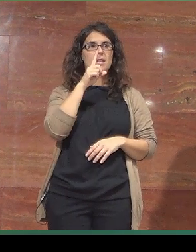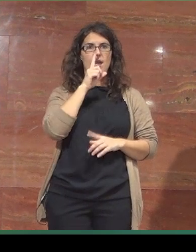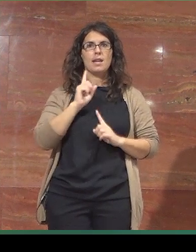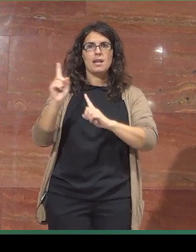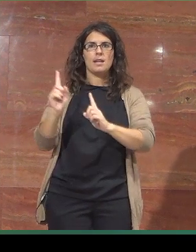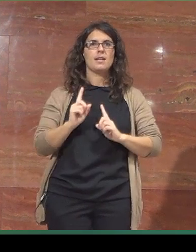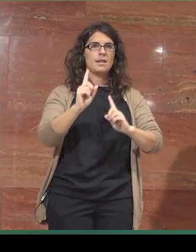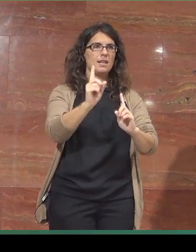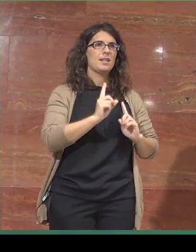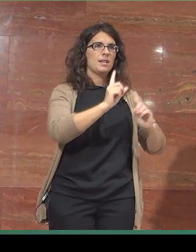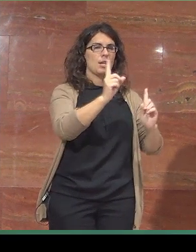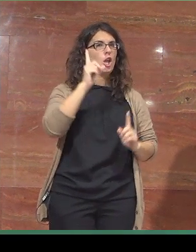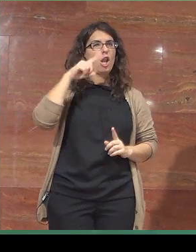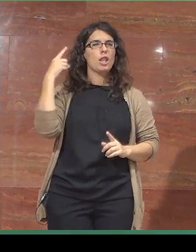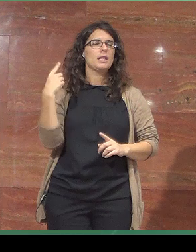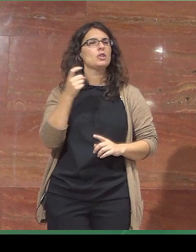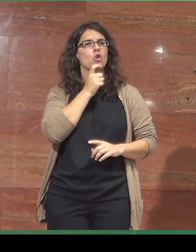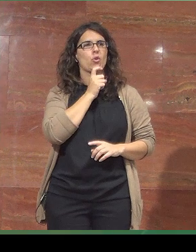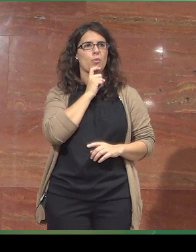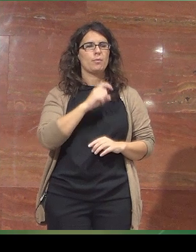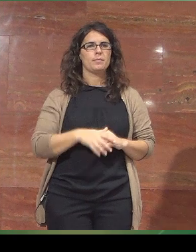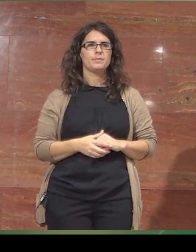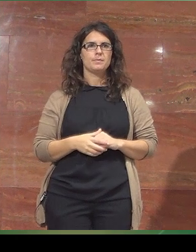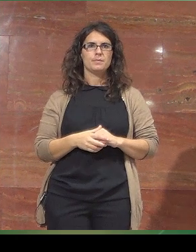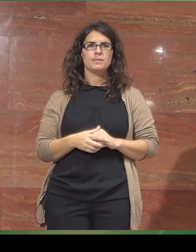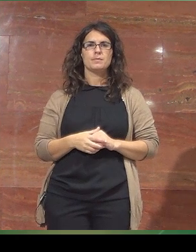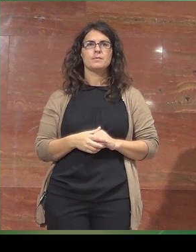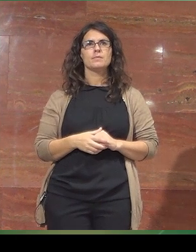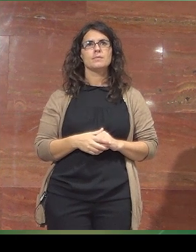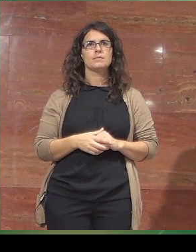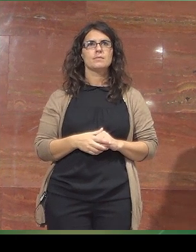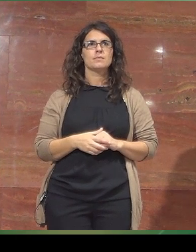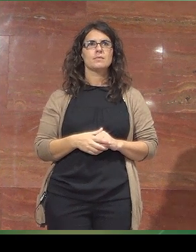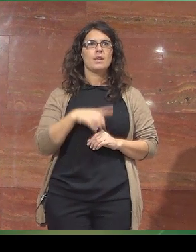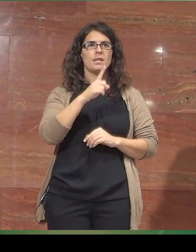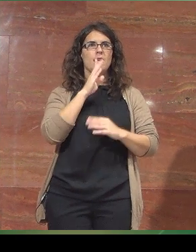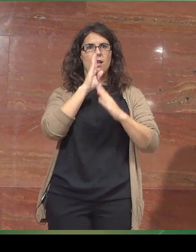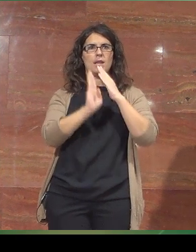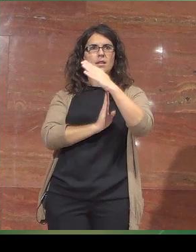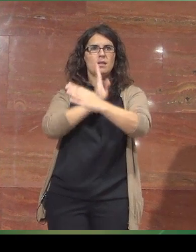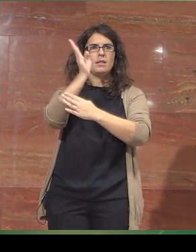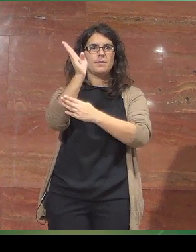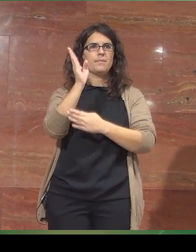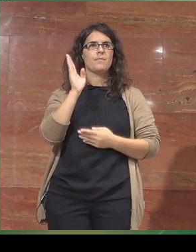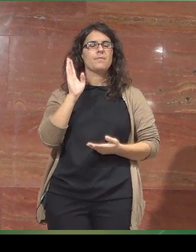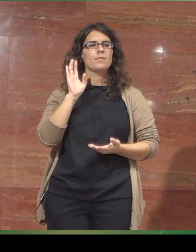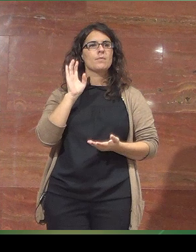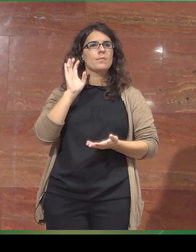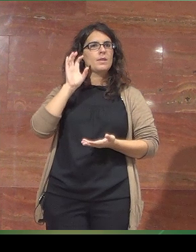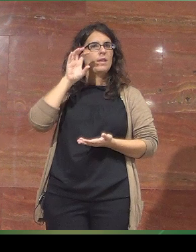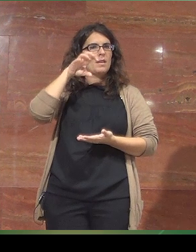at the stations, walking around those areas and returning back to the same station.